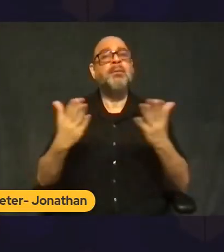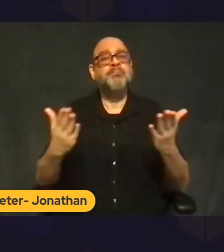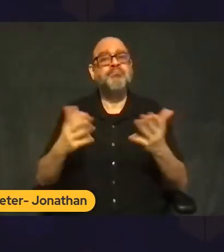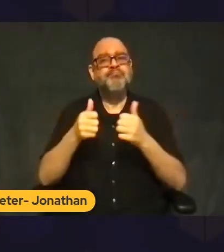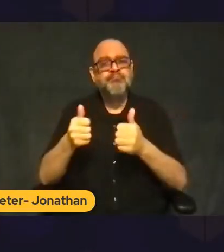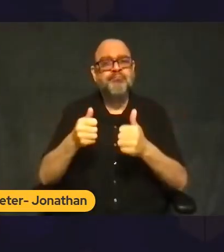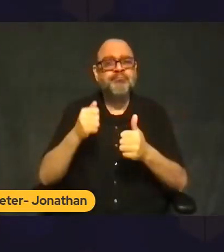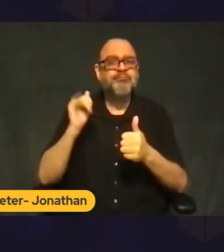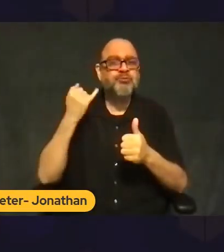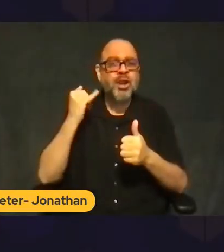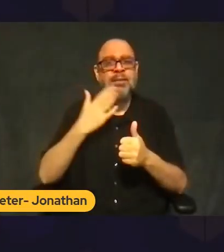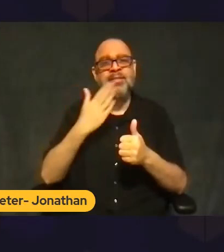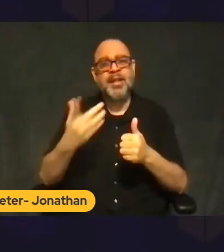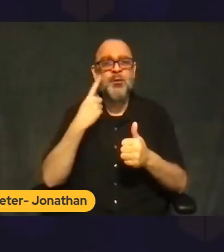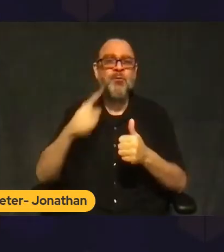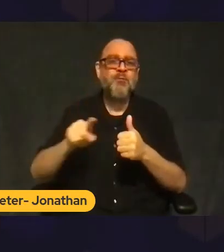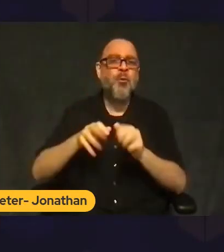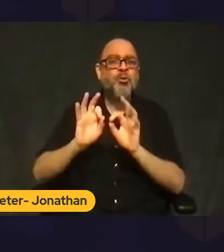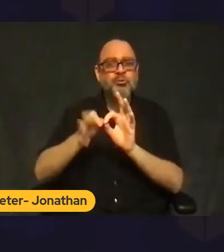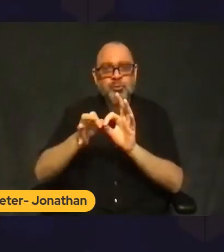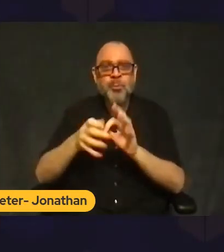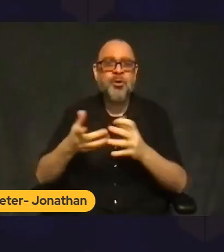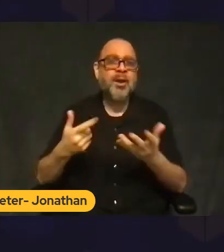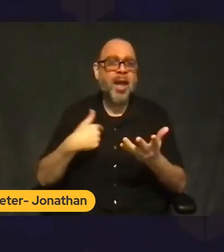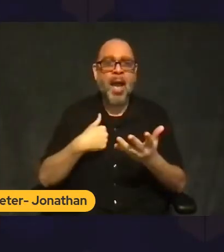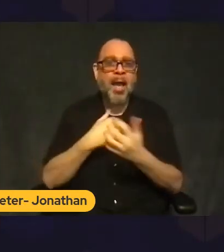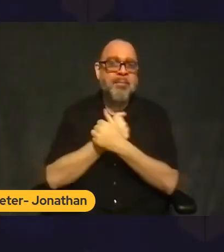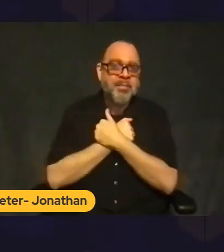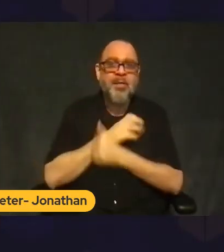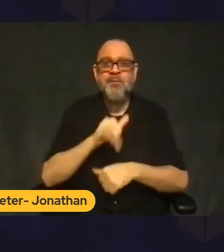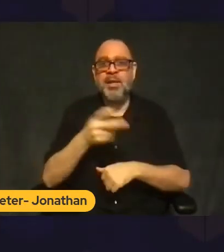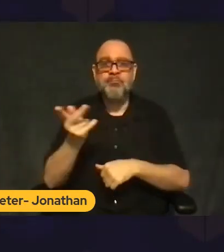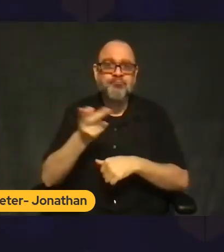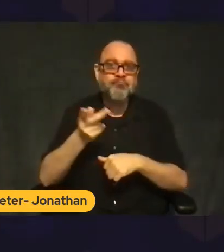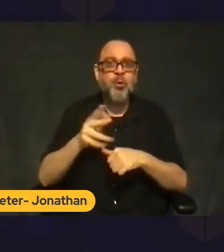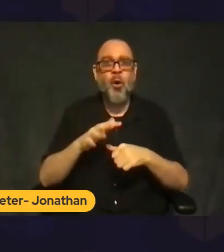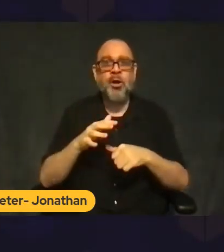much for interpreting. I love that you guys are all doing this this time.